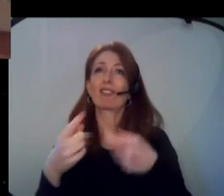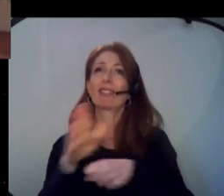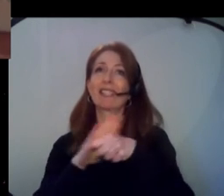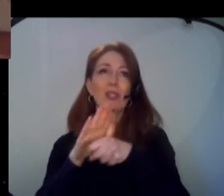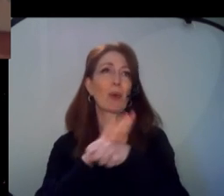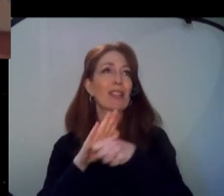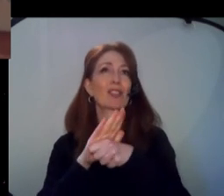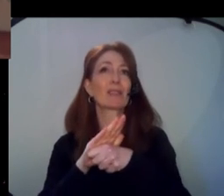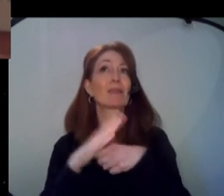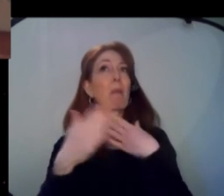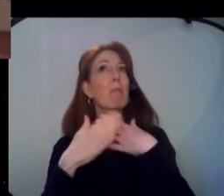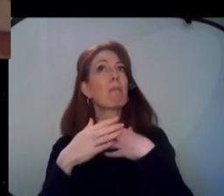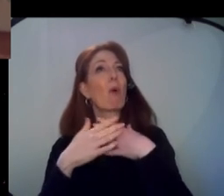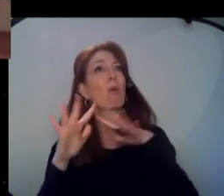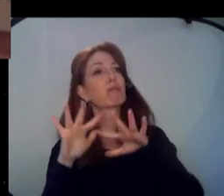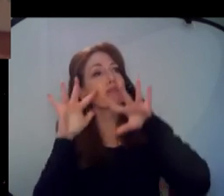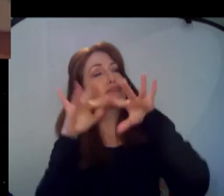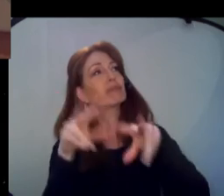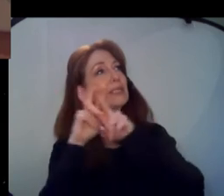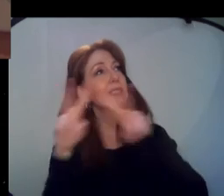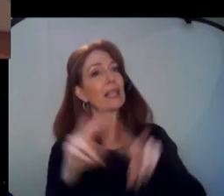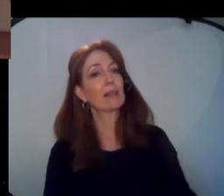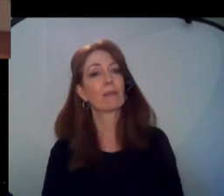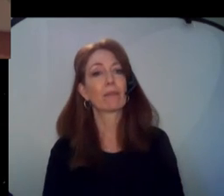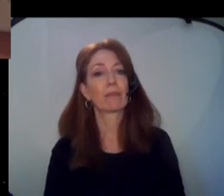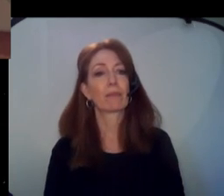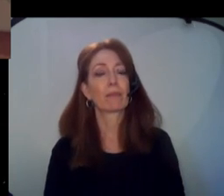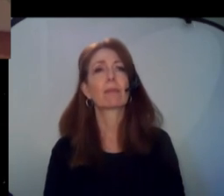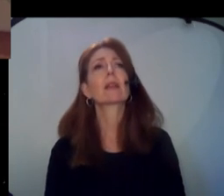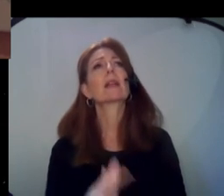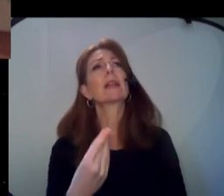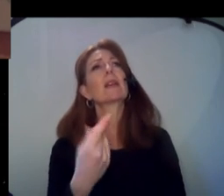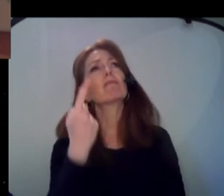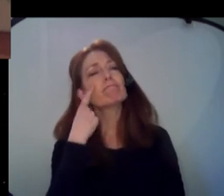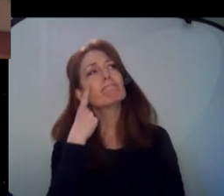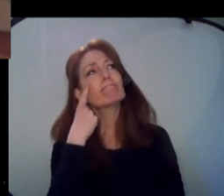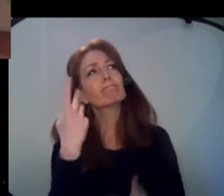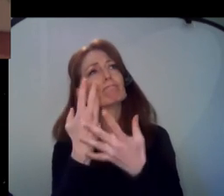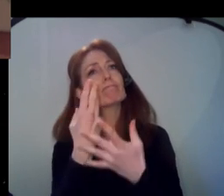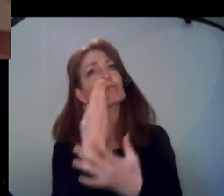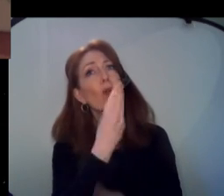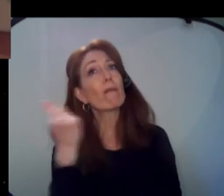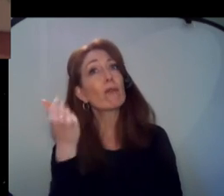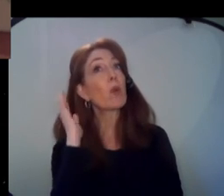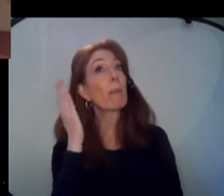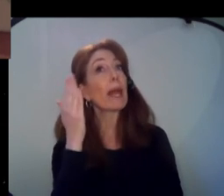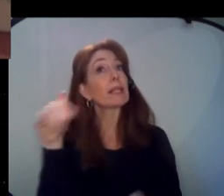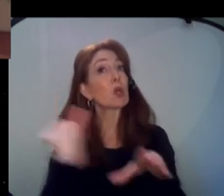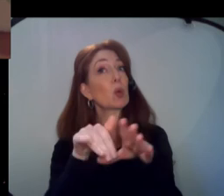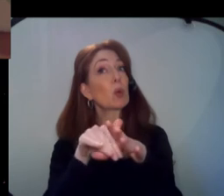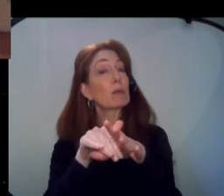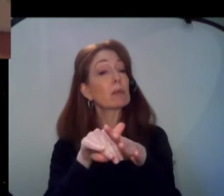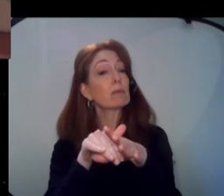they said that they noticed that there are quite a few maids in her paintings. And they wondered if we had any thoughts about that in terms